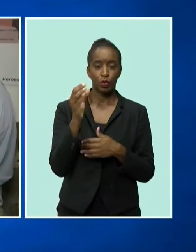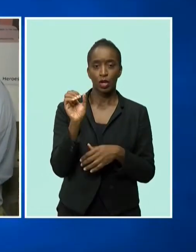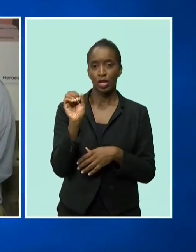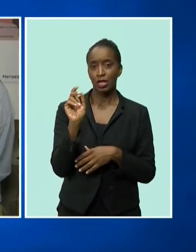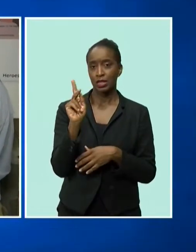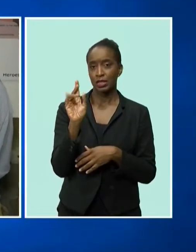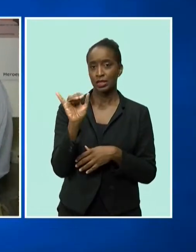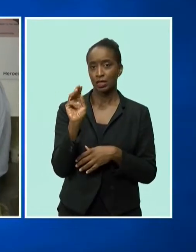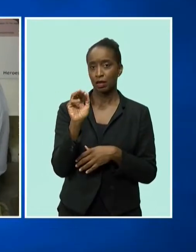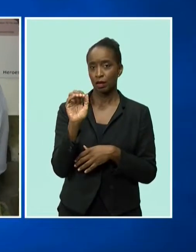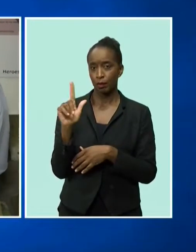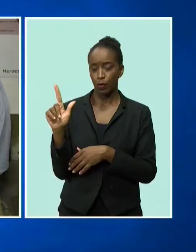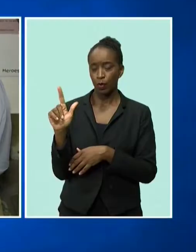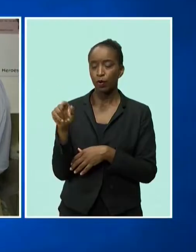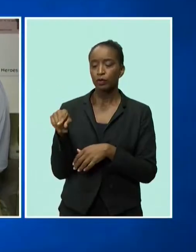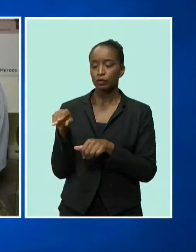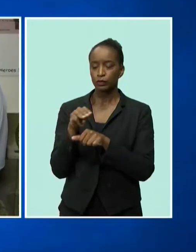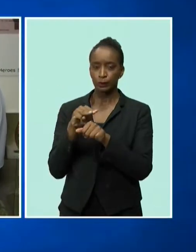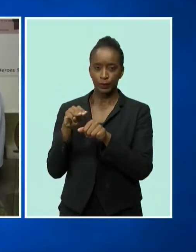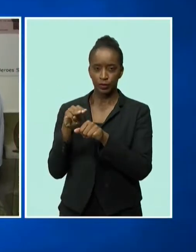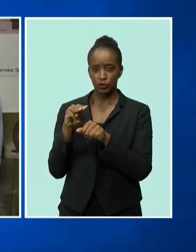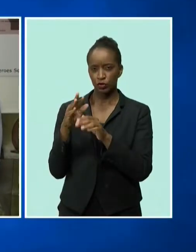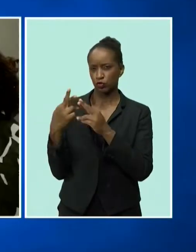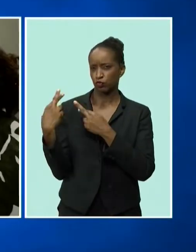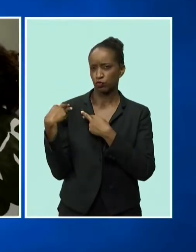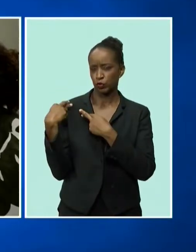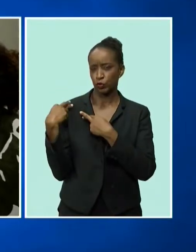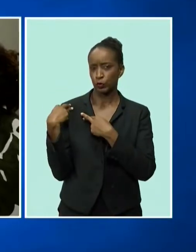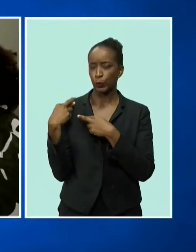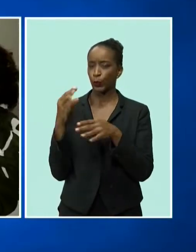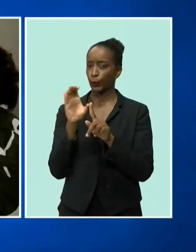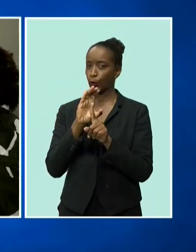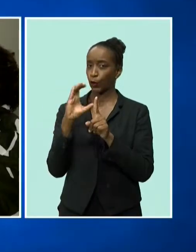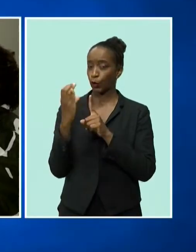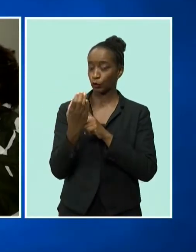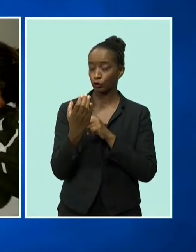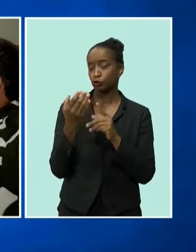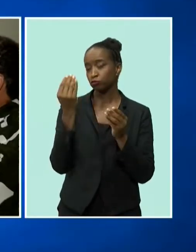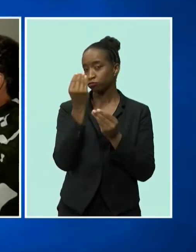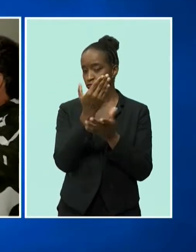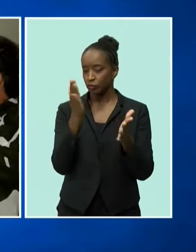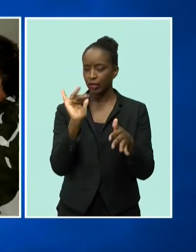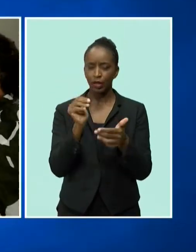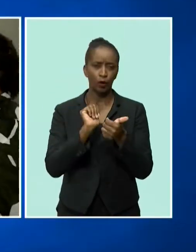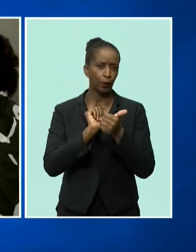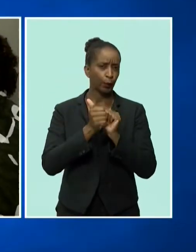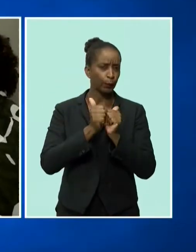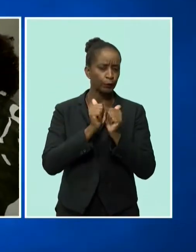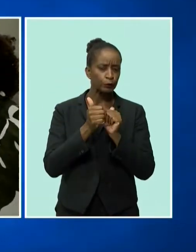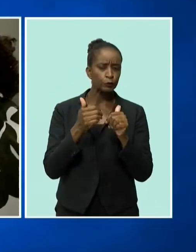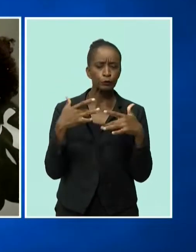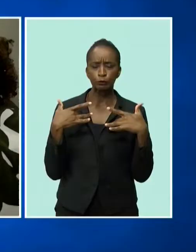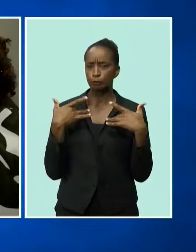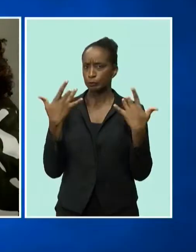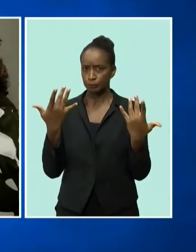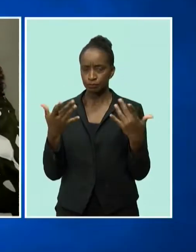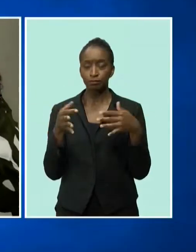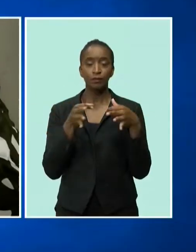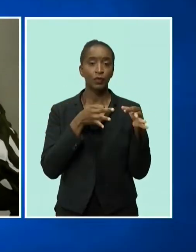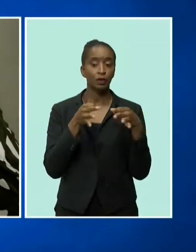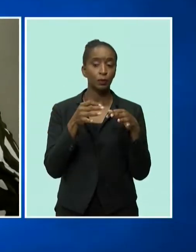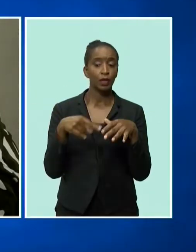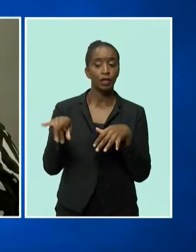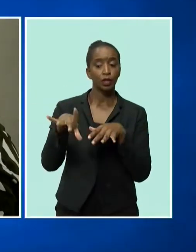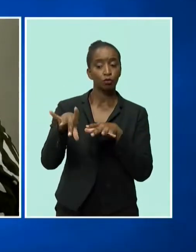with Responsibility for Culture, Senator Dr. Chantal Munro-Knight, gave an update on the competition while also announcing the 10 finalists